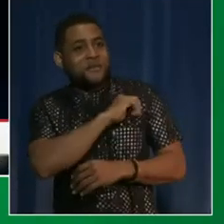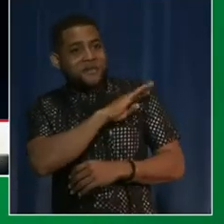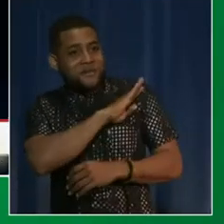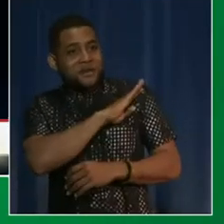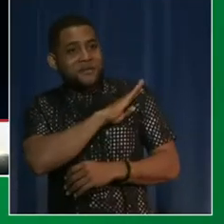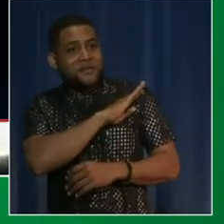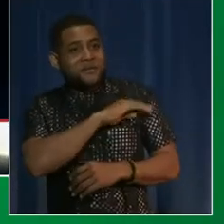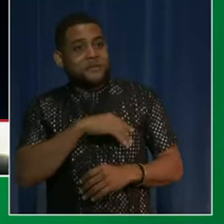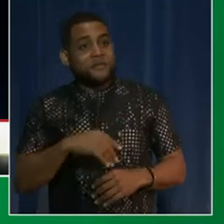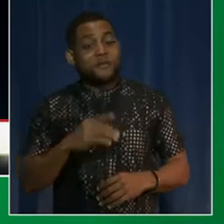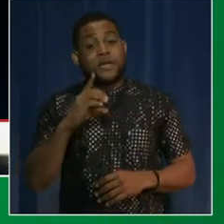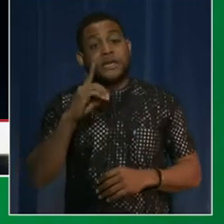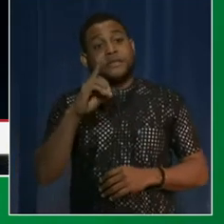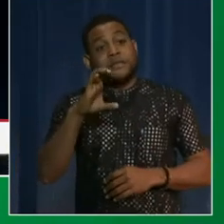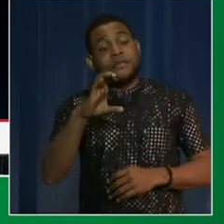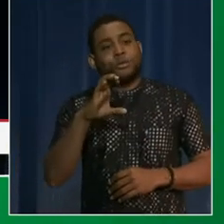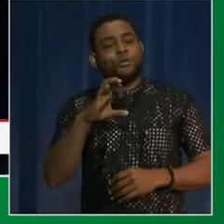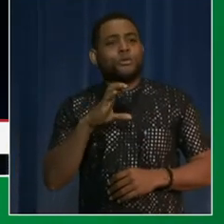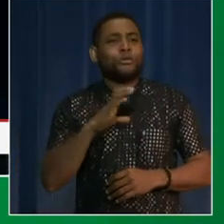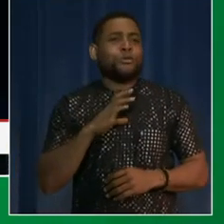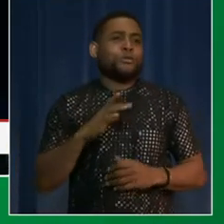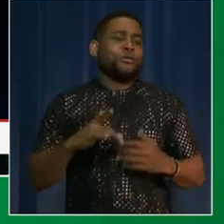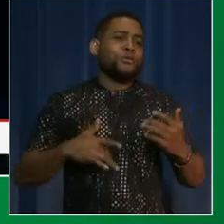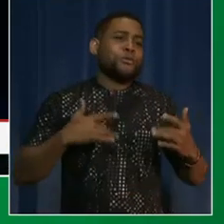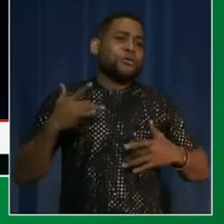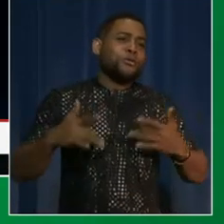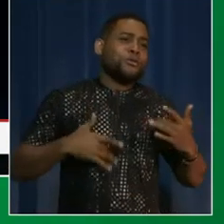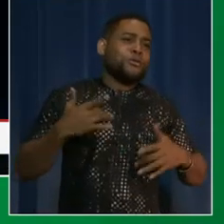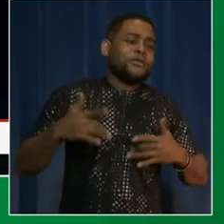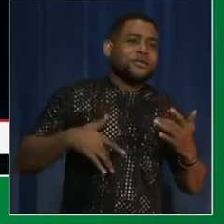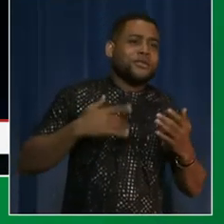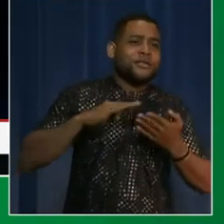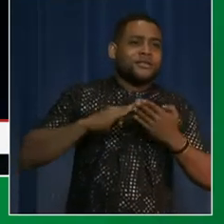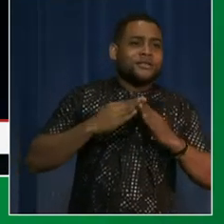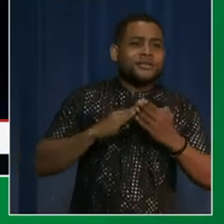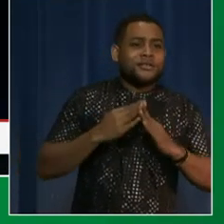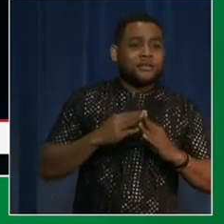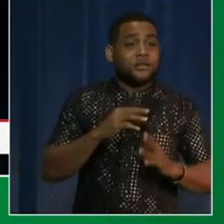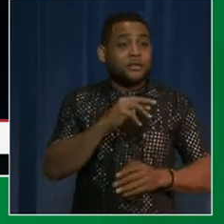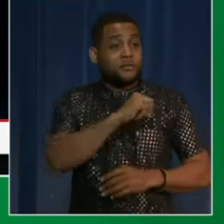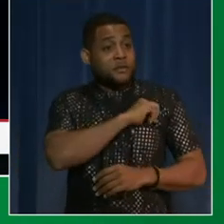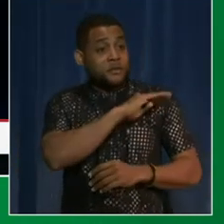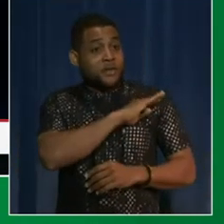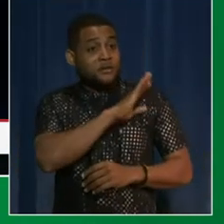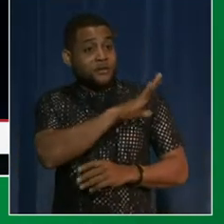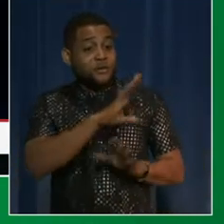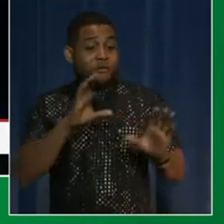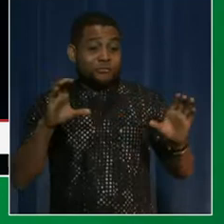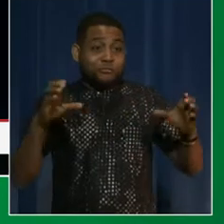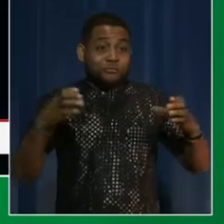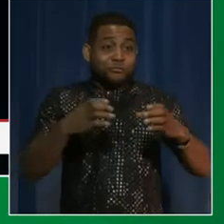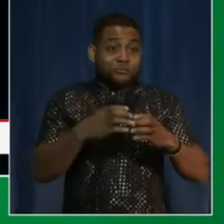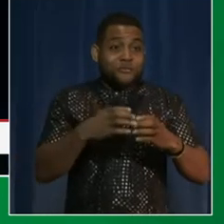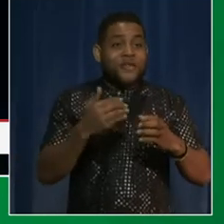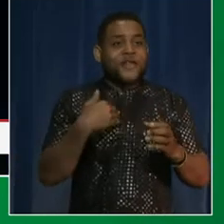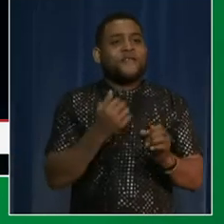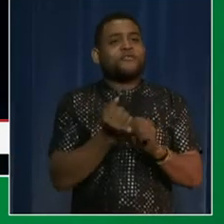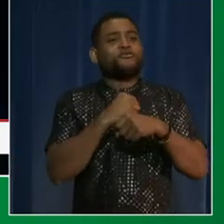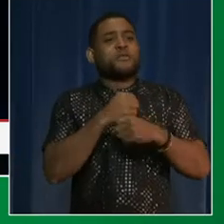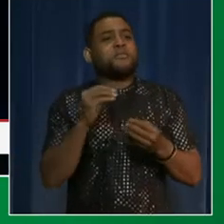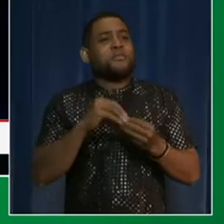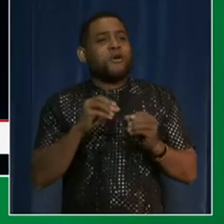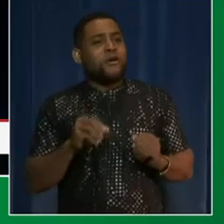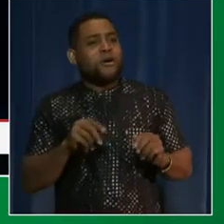is a vibrant city, and the Bowser administration has taken it upon itself to create opportunities for all